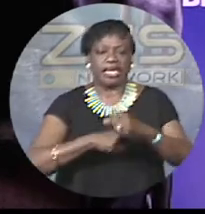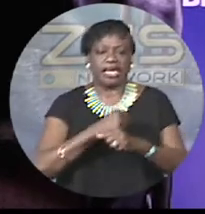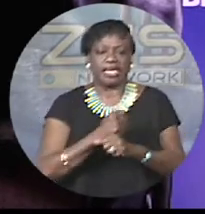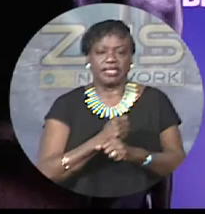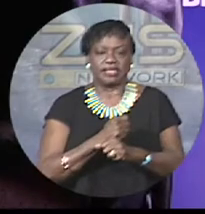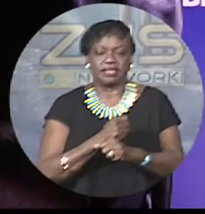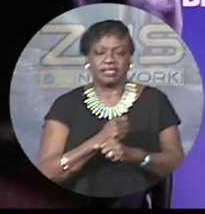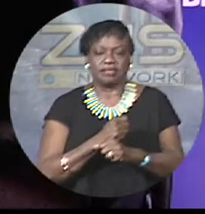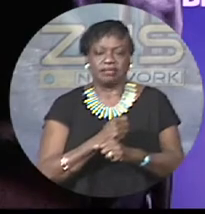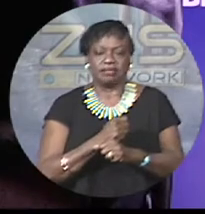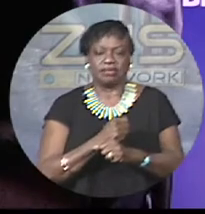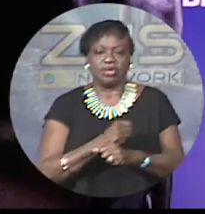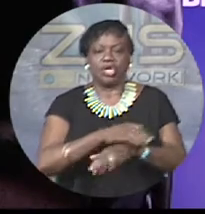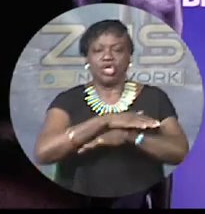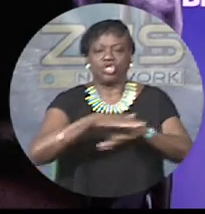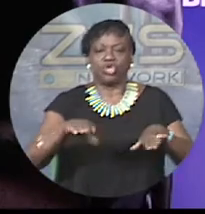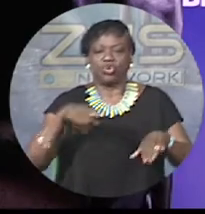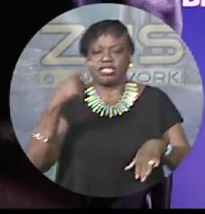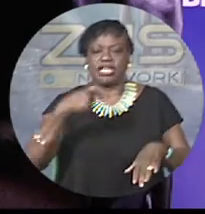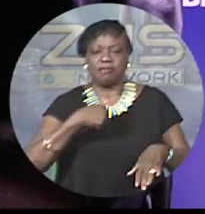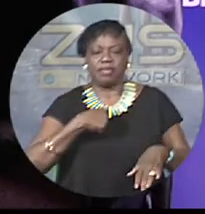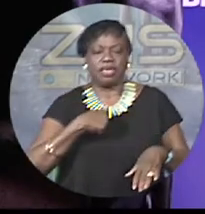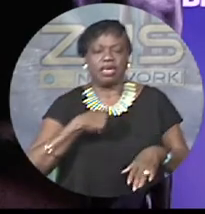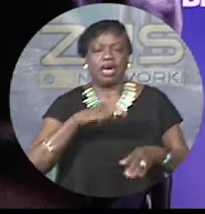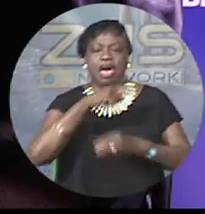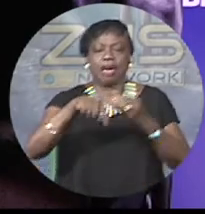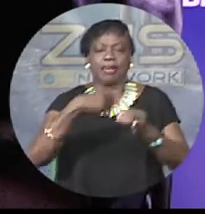So don't tell me about the odds,